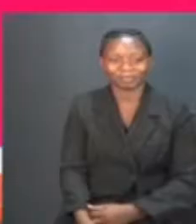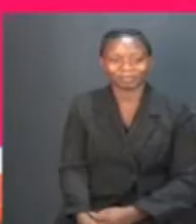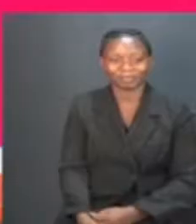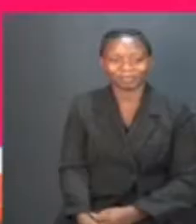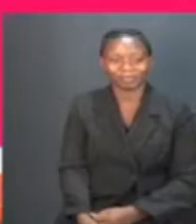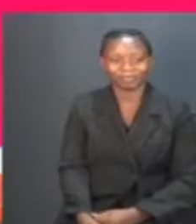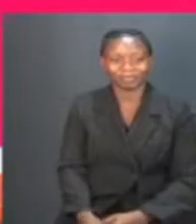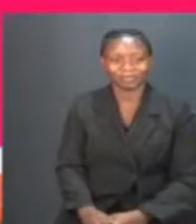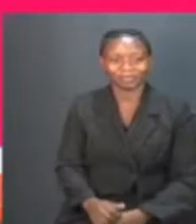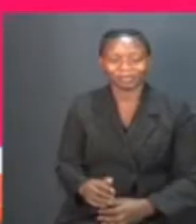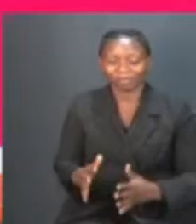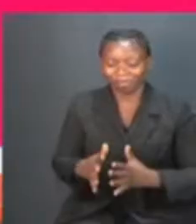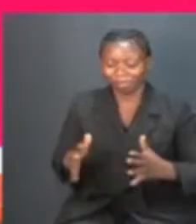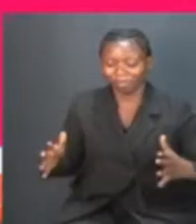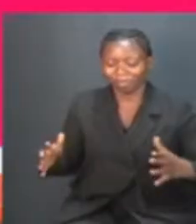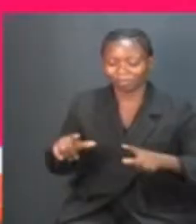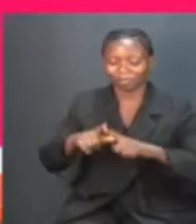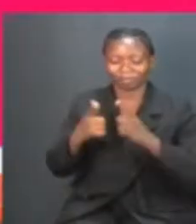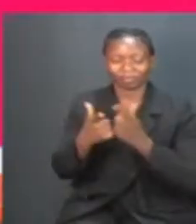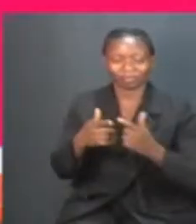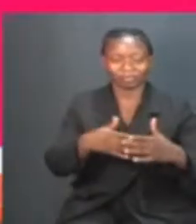Yes, Majority Leader.